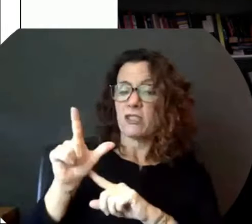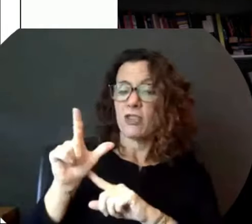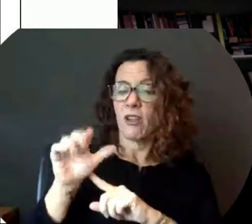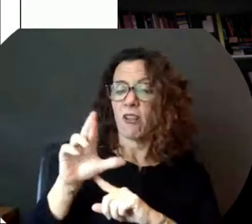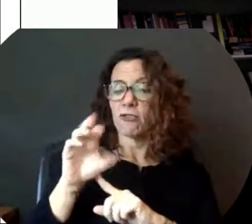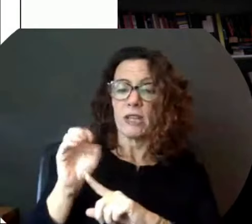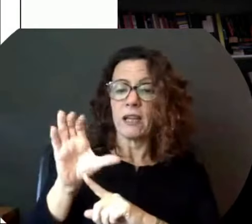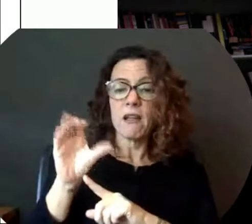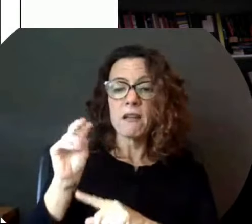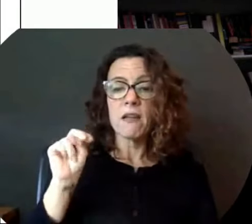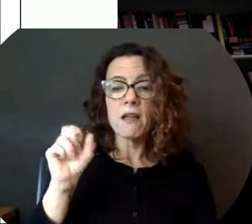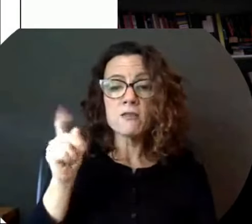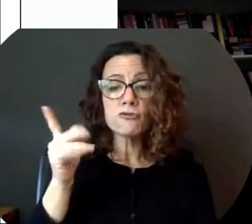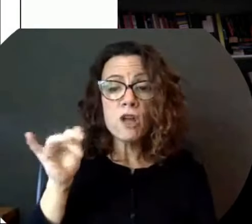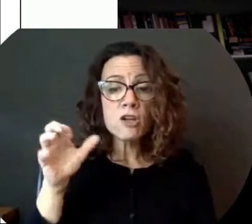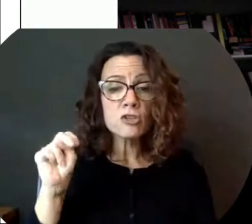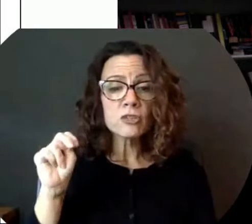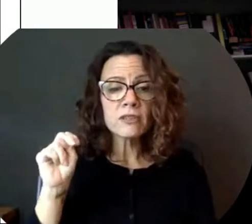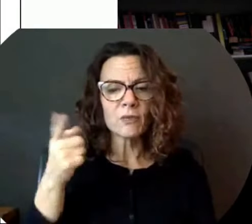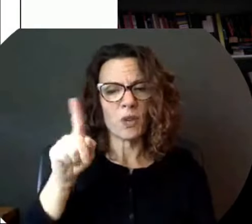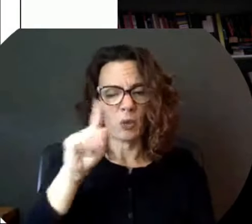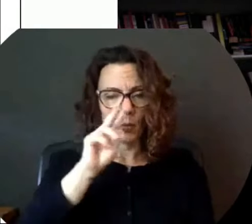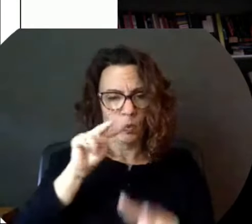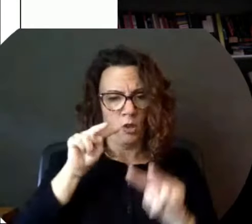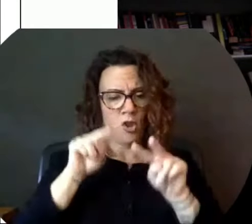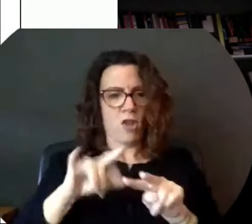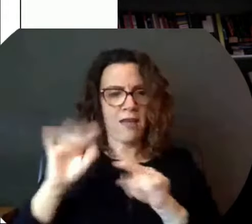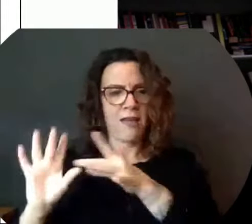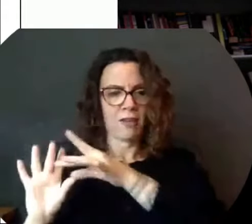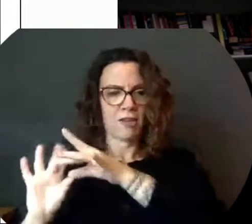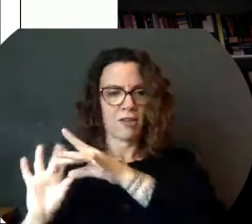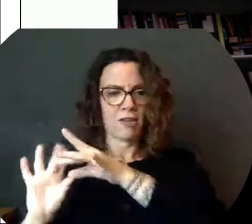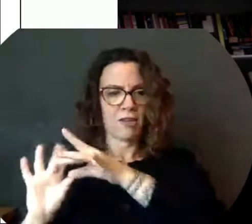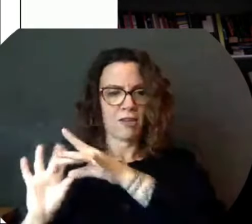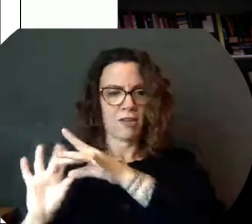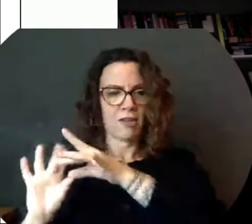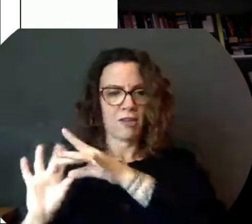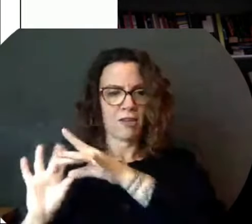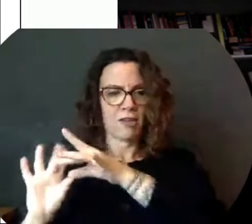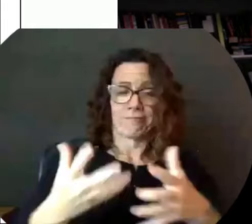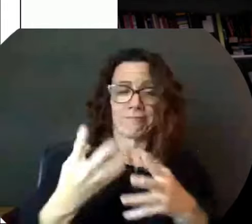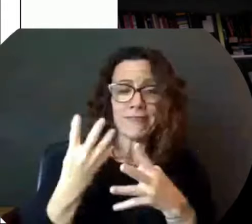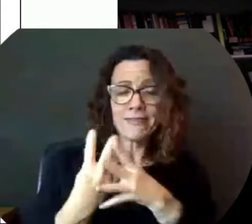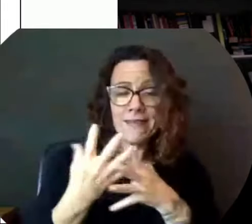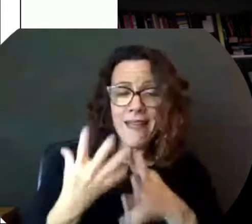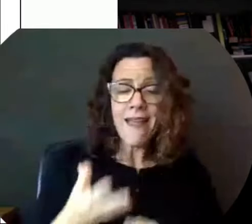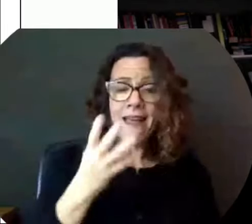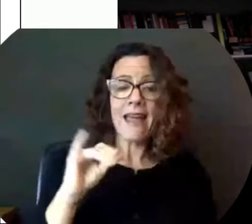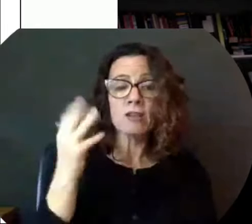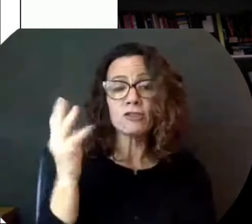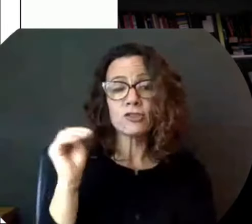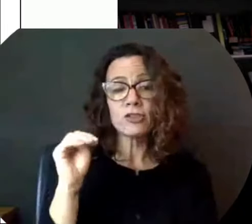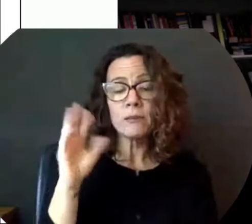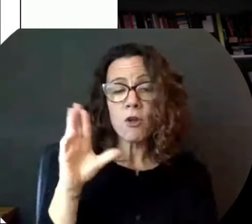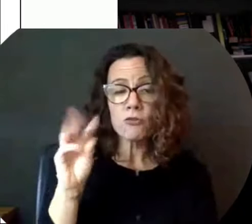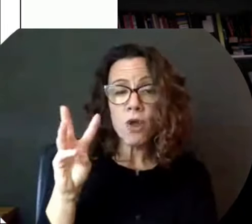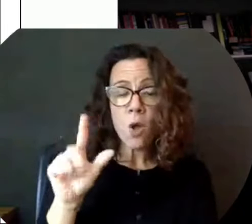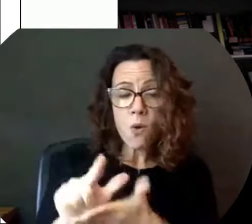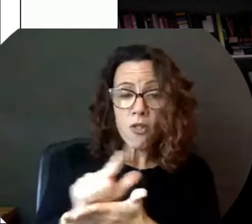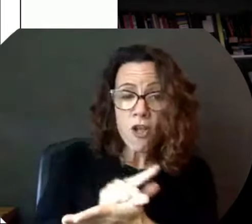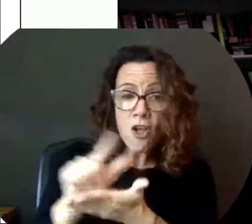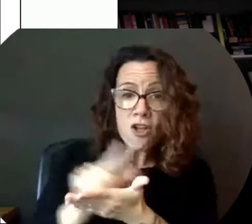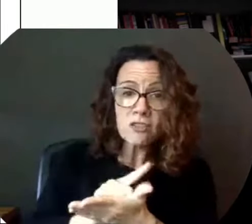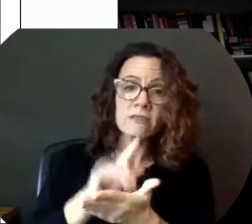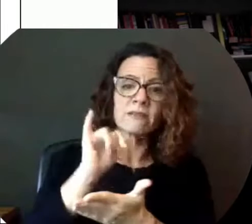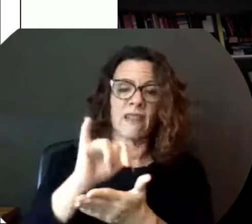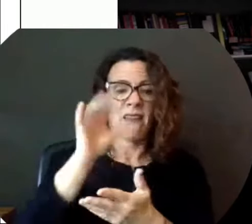also a moment in which, especially for Black people, nutritional violence is central to that, right? And